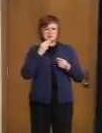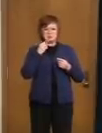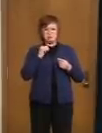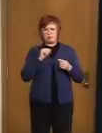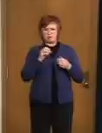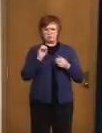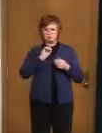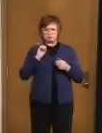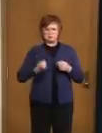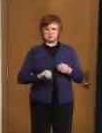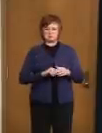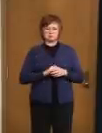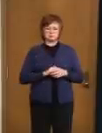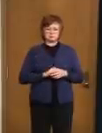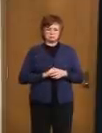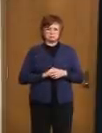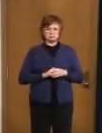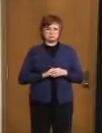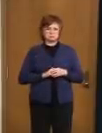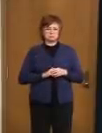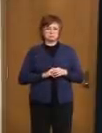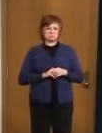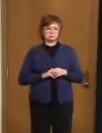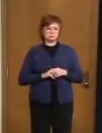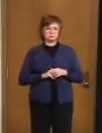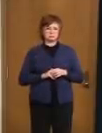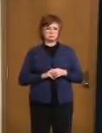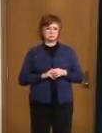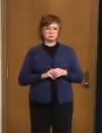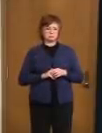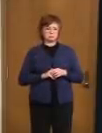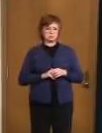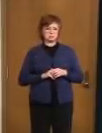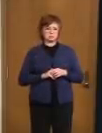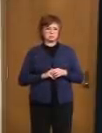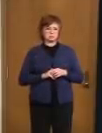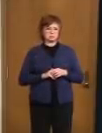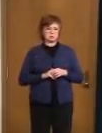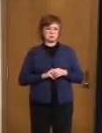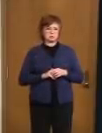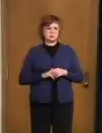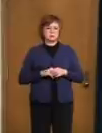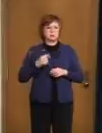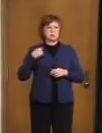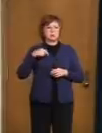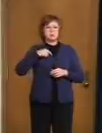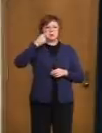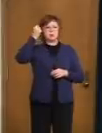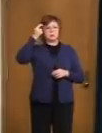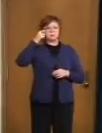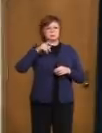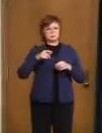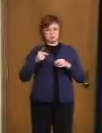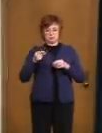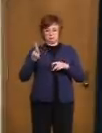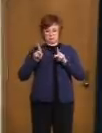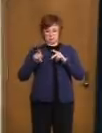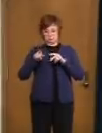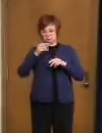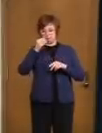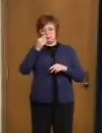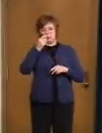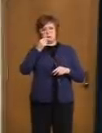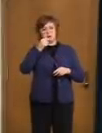own consequences. But, certainly there are indications that there's maybe less compliance with